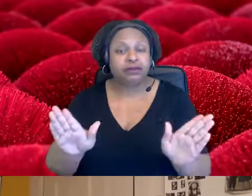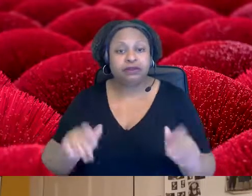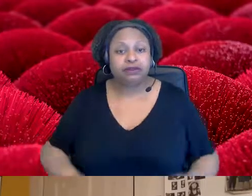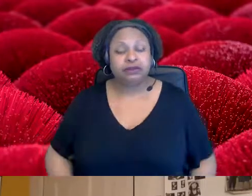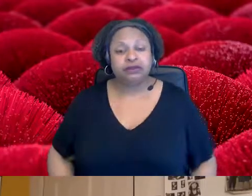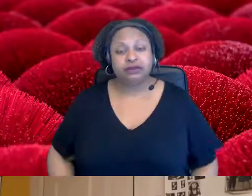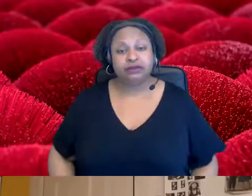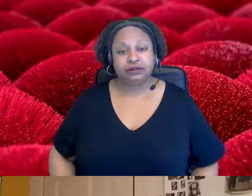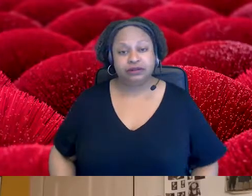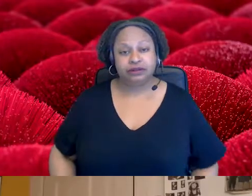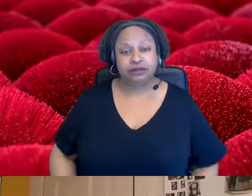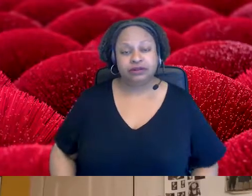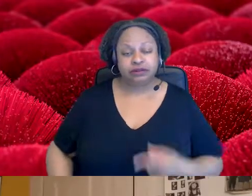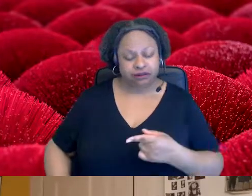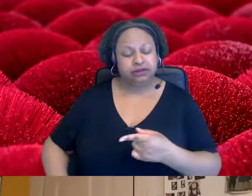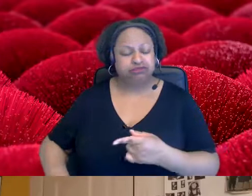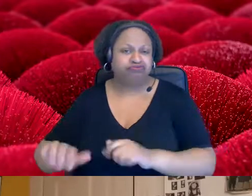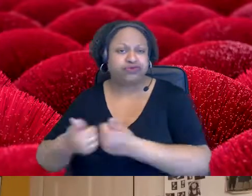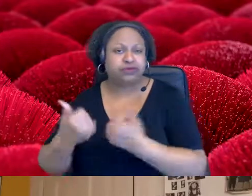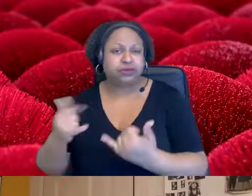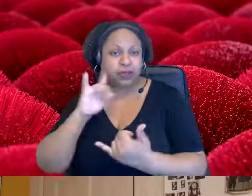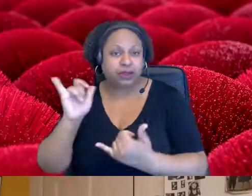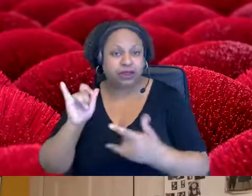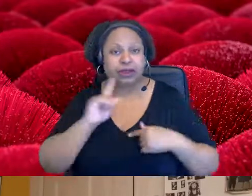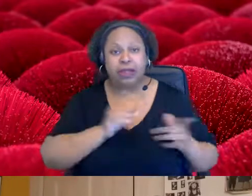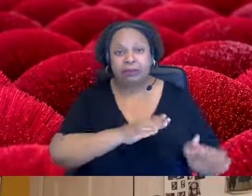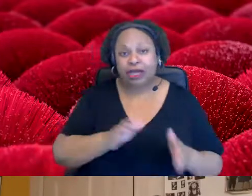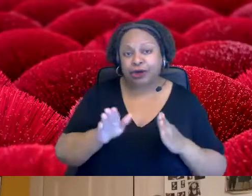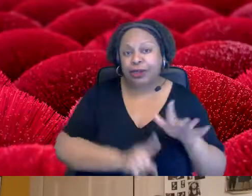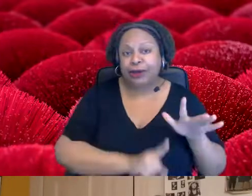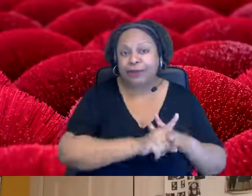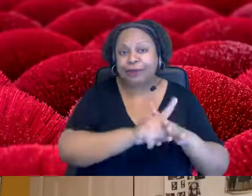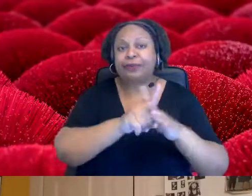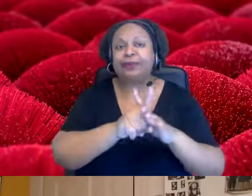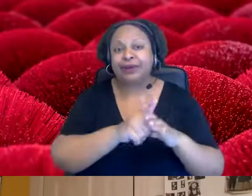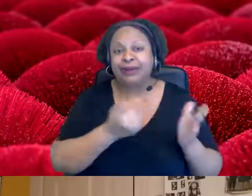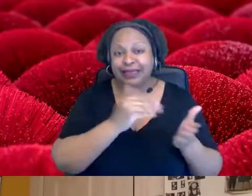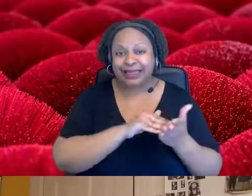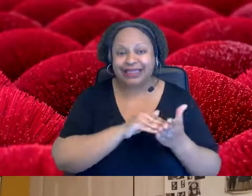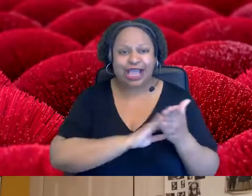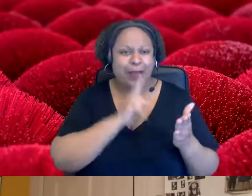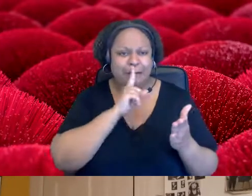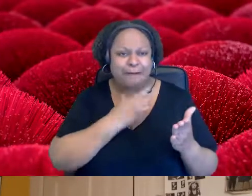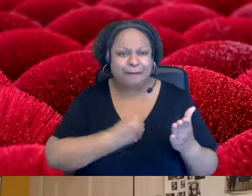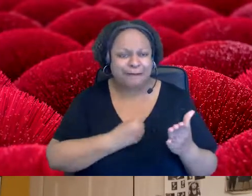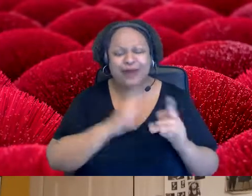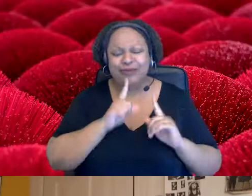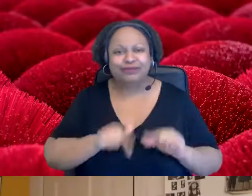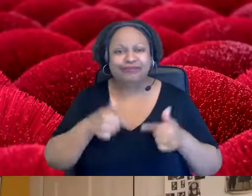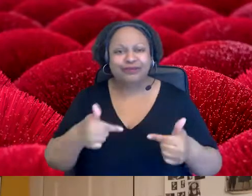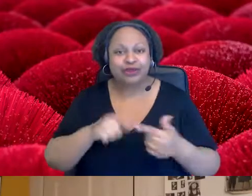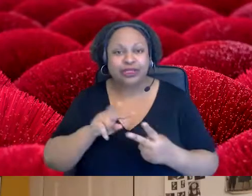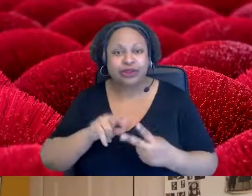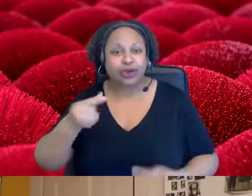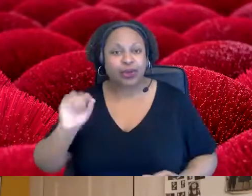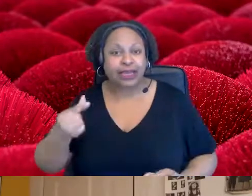I just as far as patterns that are resurfacing, I won't address that right now, but I'll pass it over to either Greg